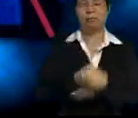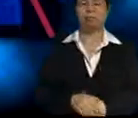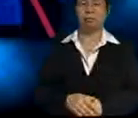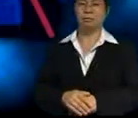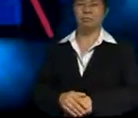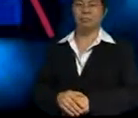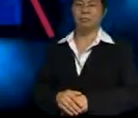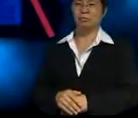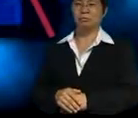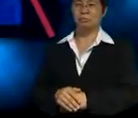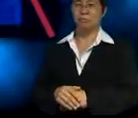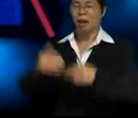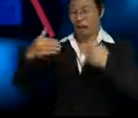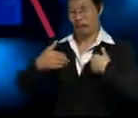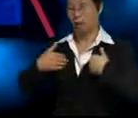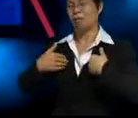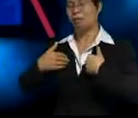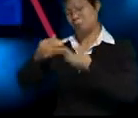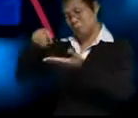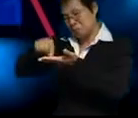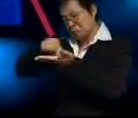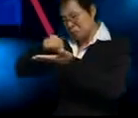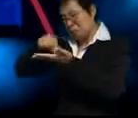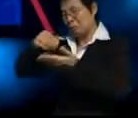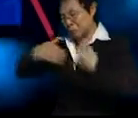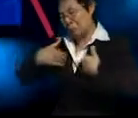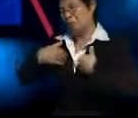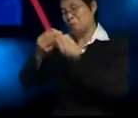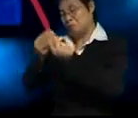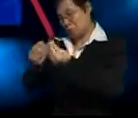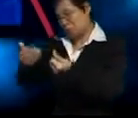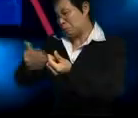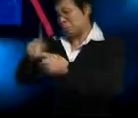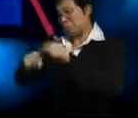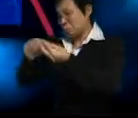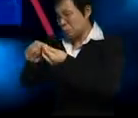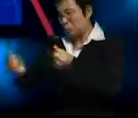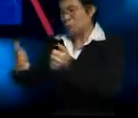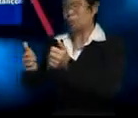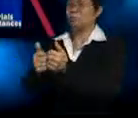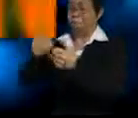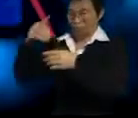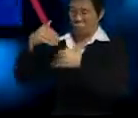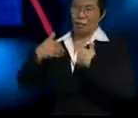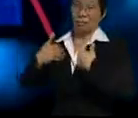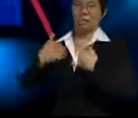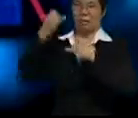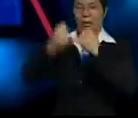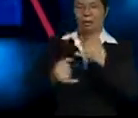Water from chlorination has suspended materials and dissolved substances.